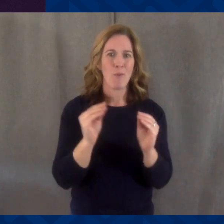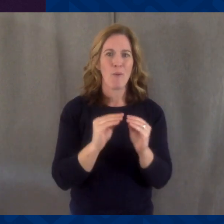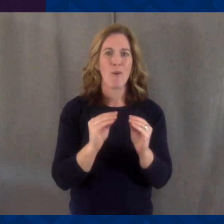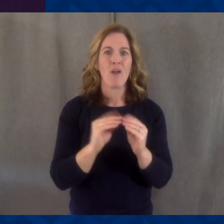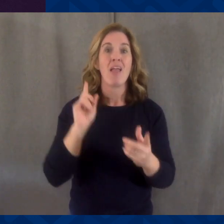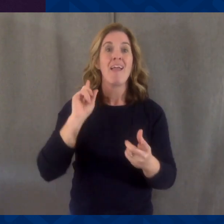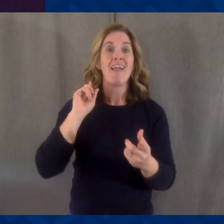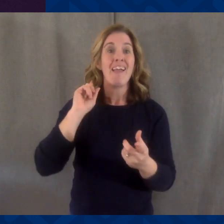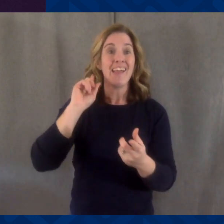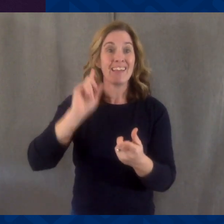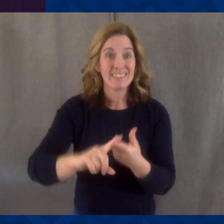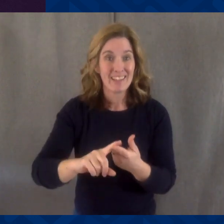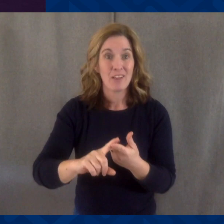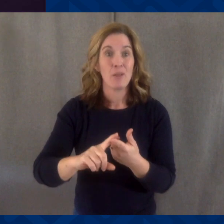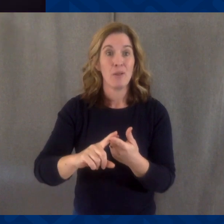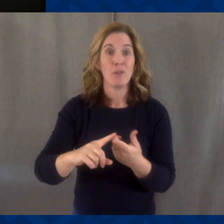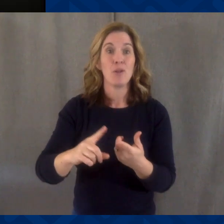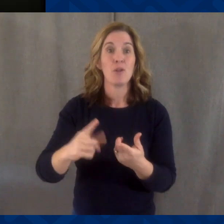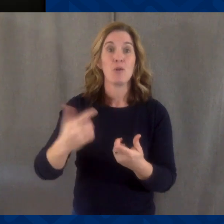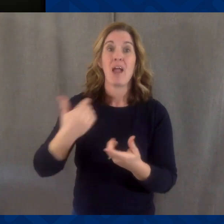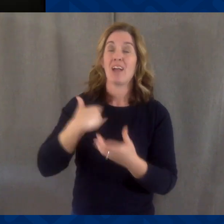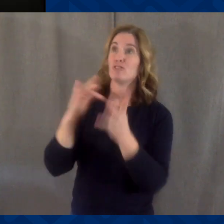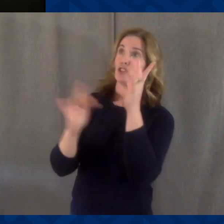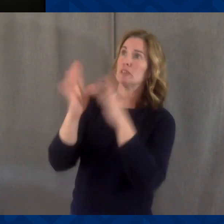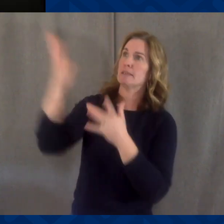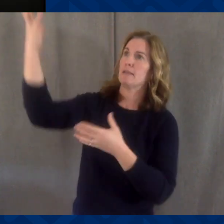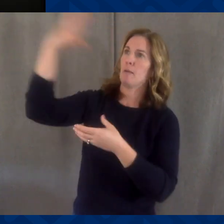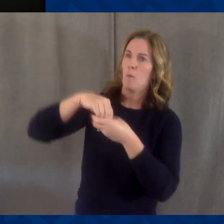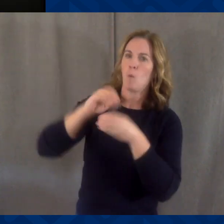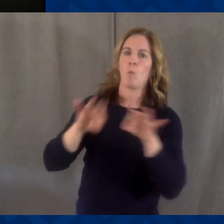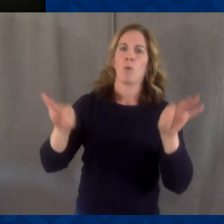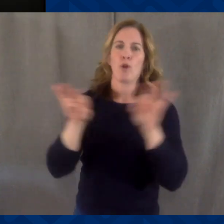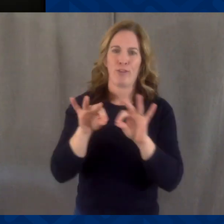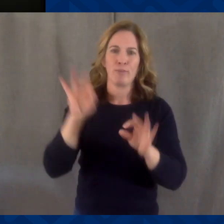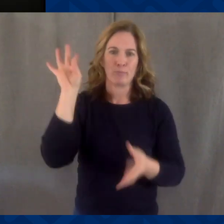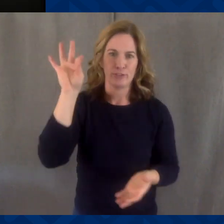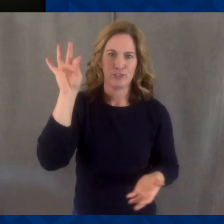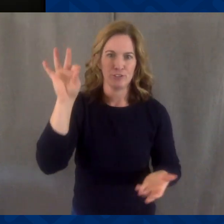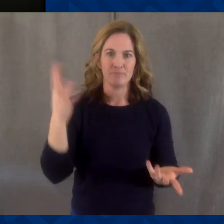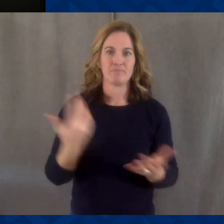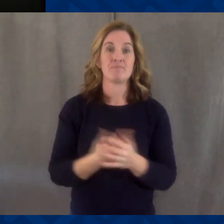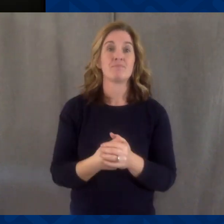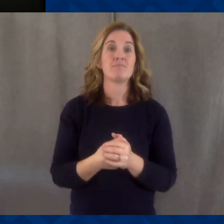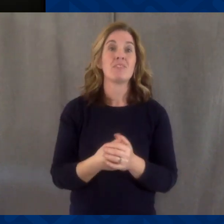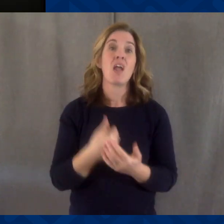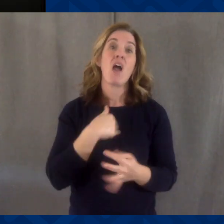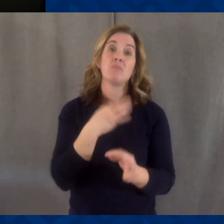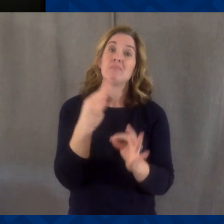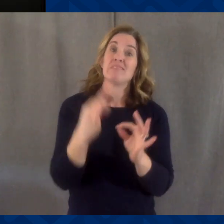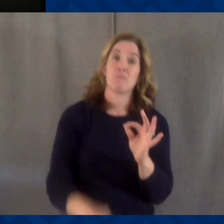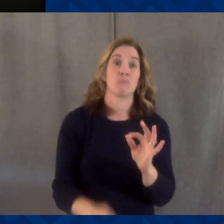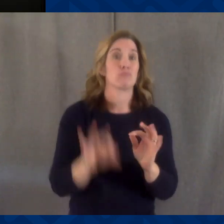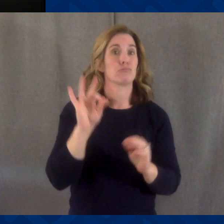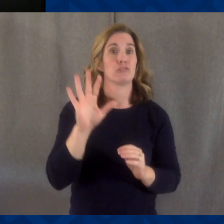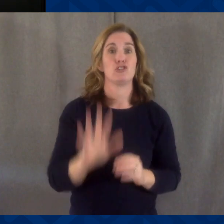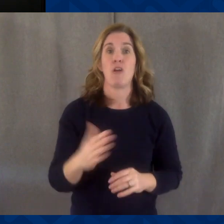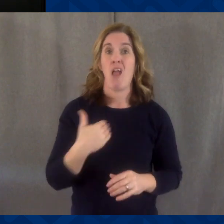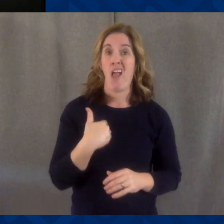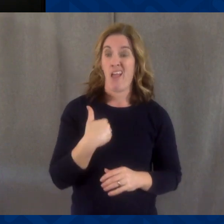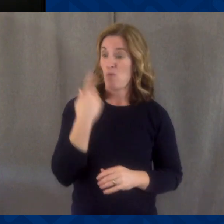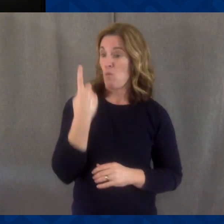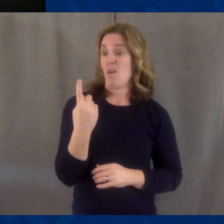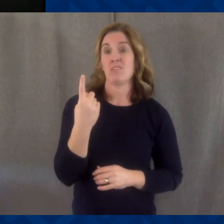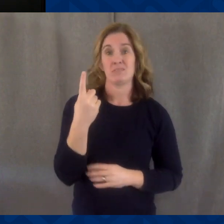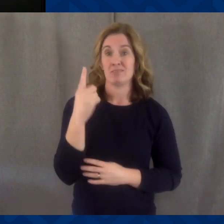have something worth preaching." Listen, y'all, I am a simple preacher. I essentially know one sermon, and I just re-preach